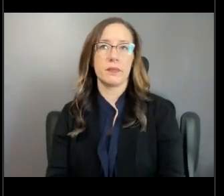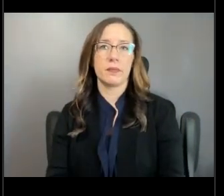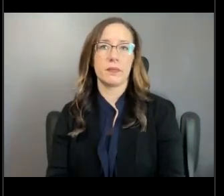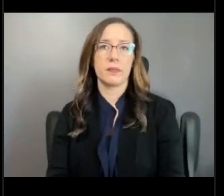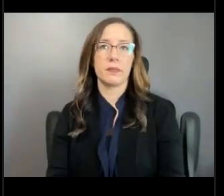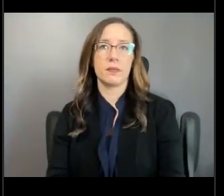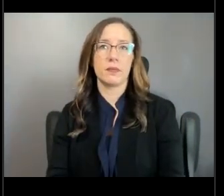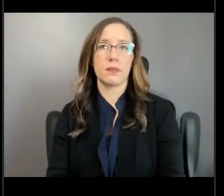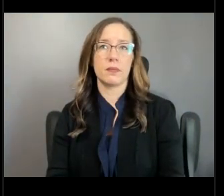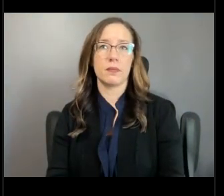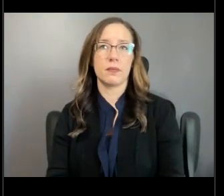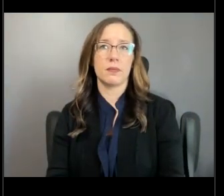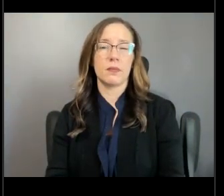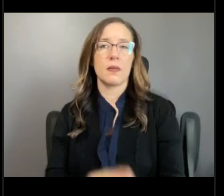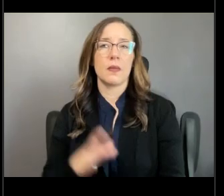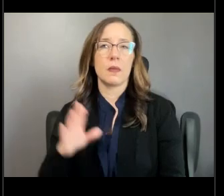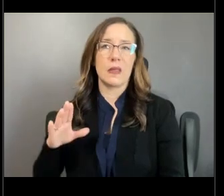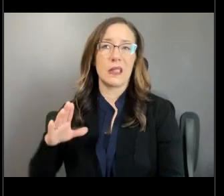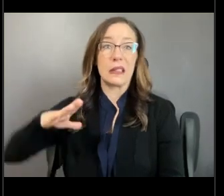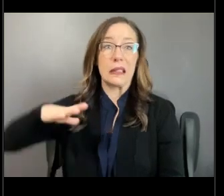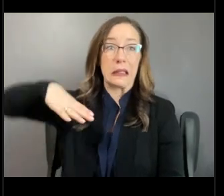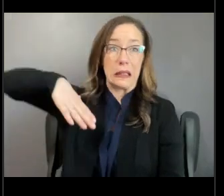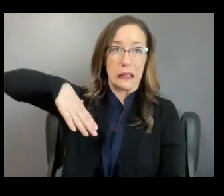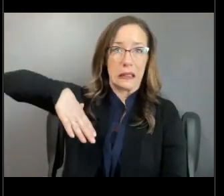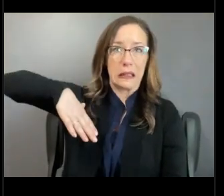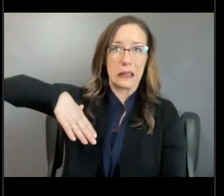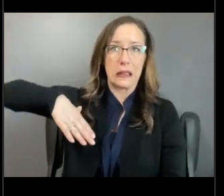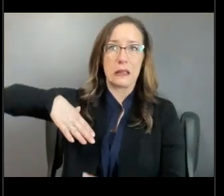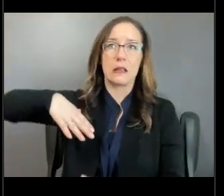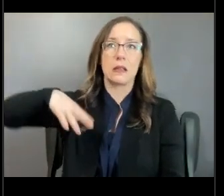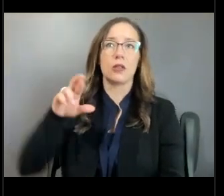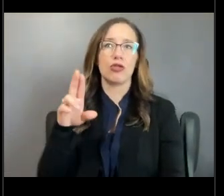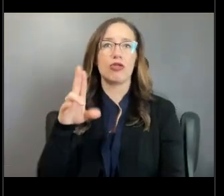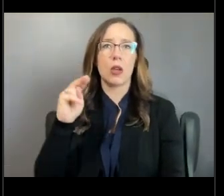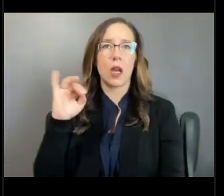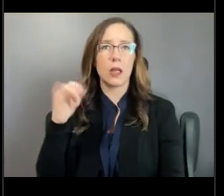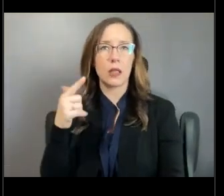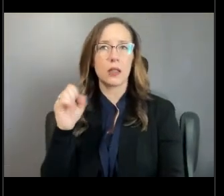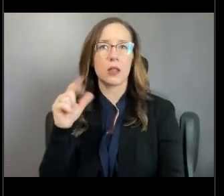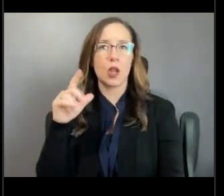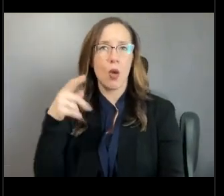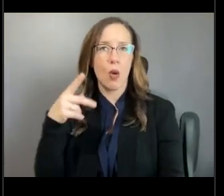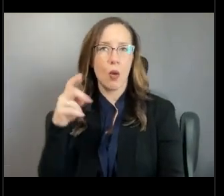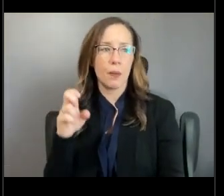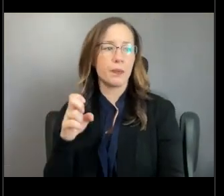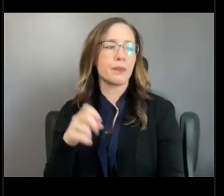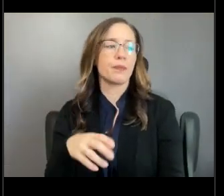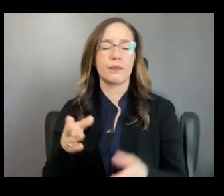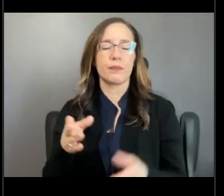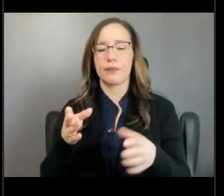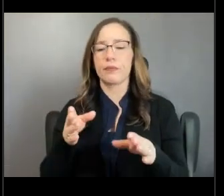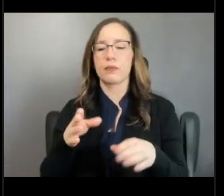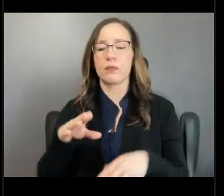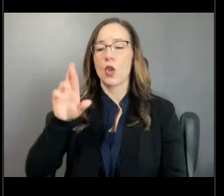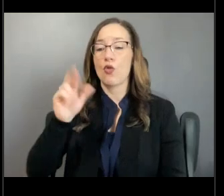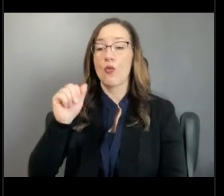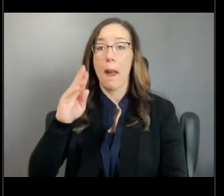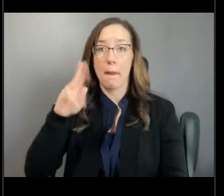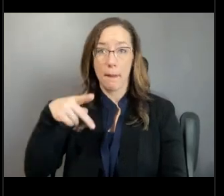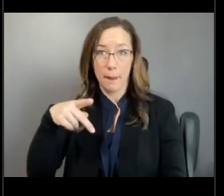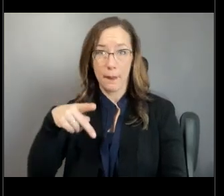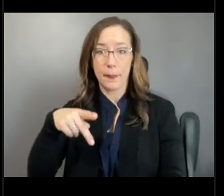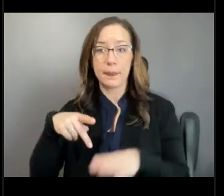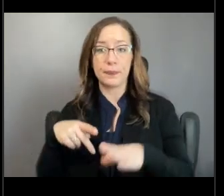steep running slope. Another common violation is a curb ramp with a running